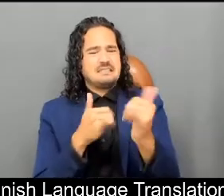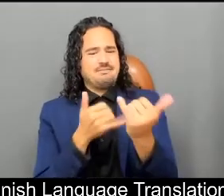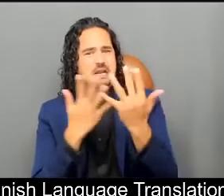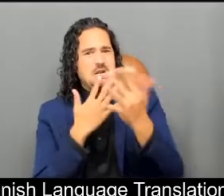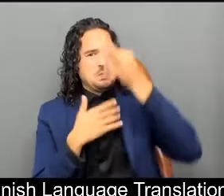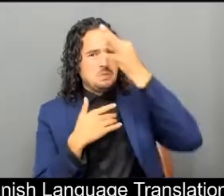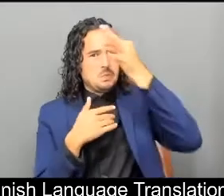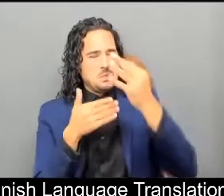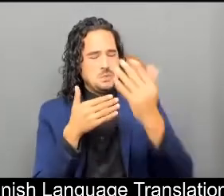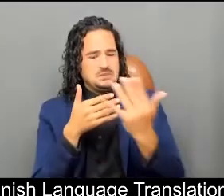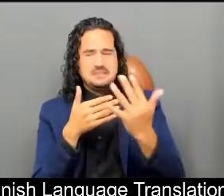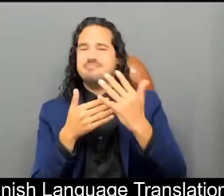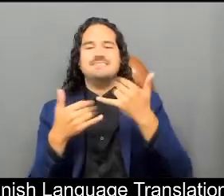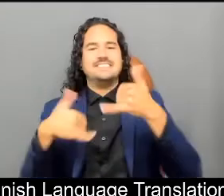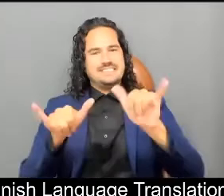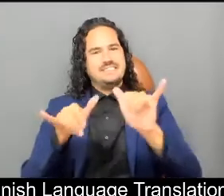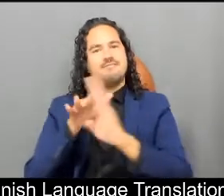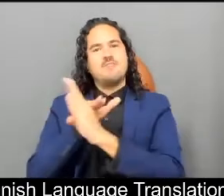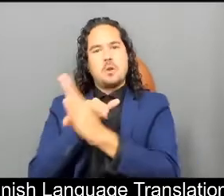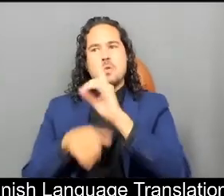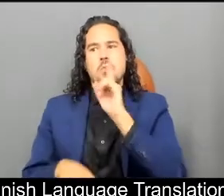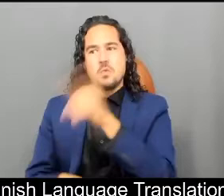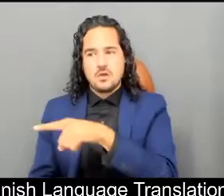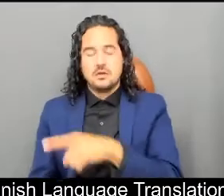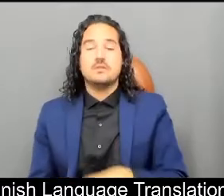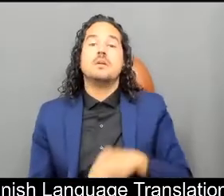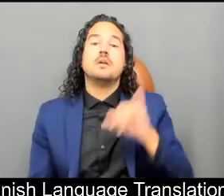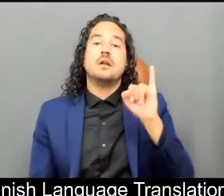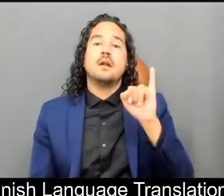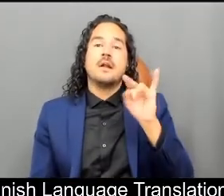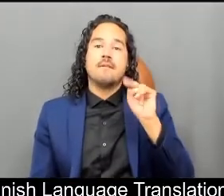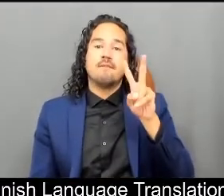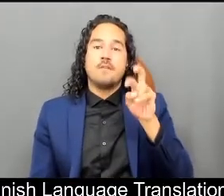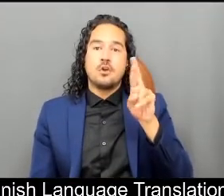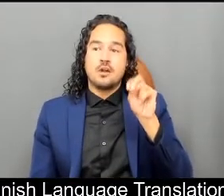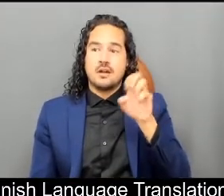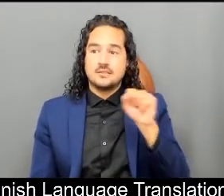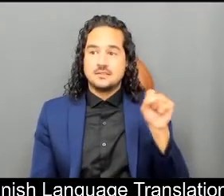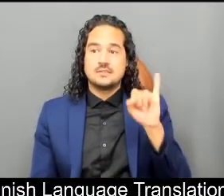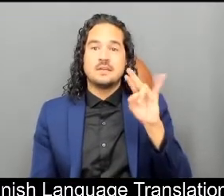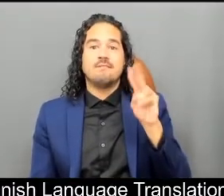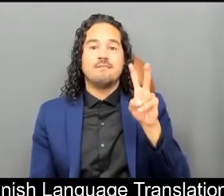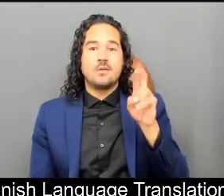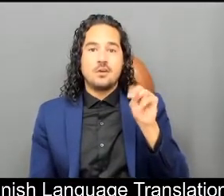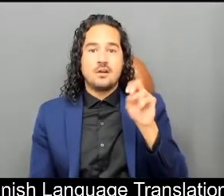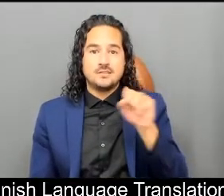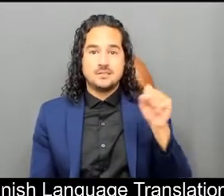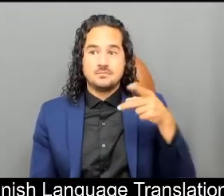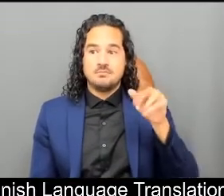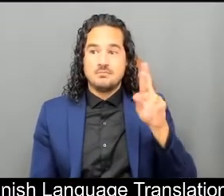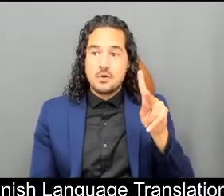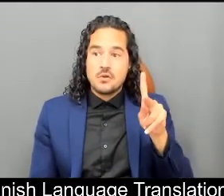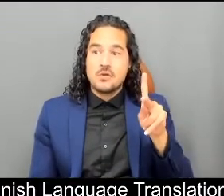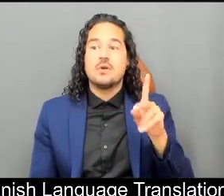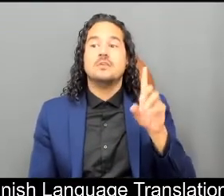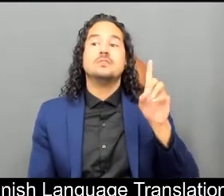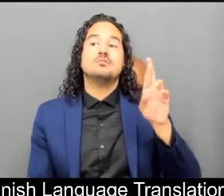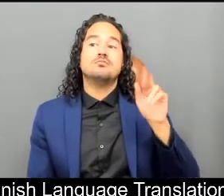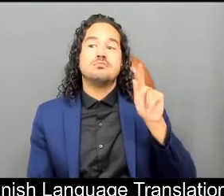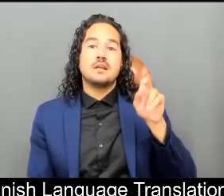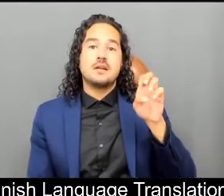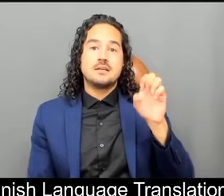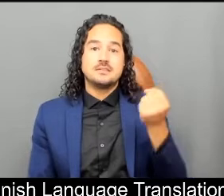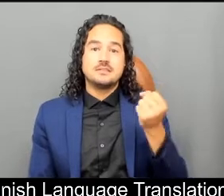Haven, Inverness Park, Drake's View, and also Olema, from Margaritas Creek south to Sir Francis